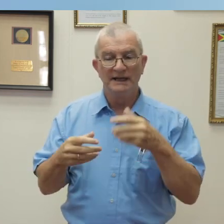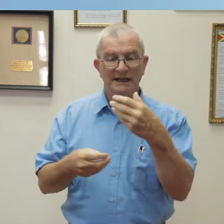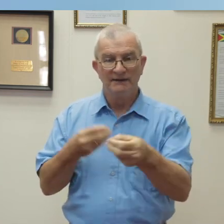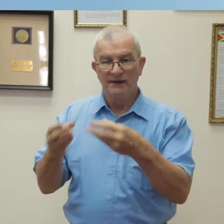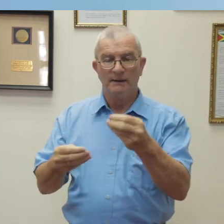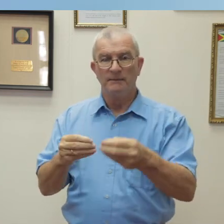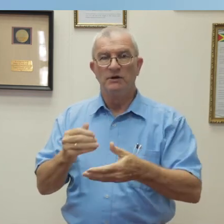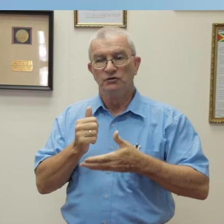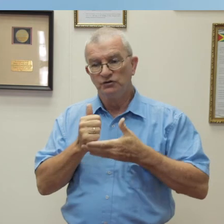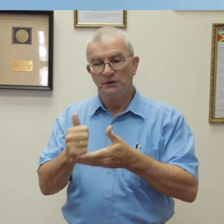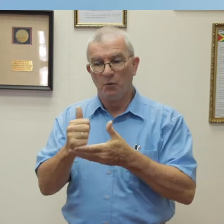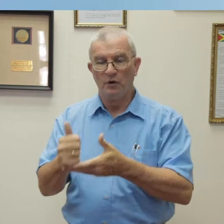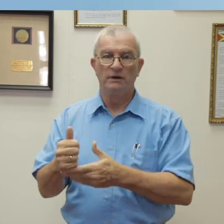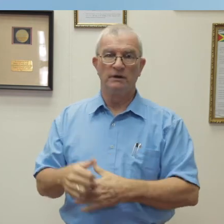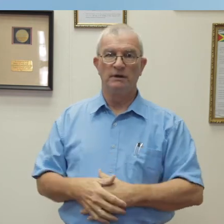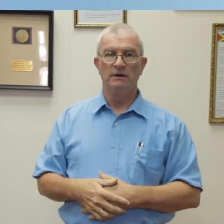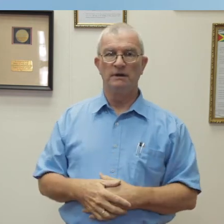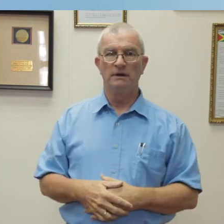support.